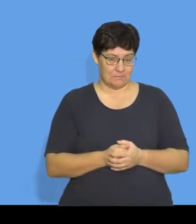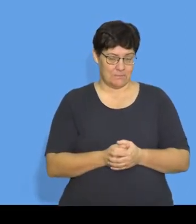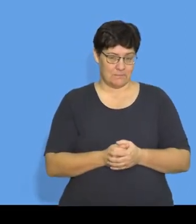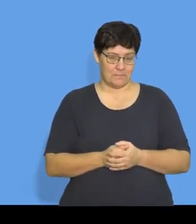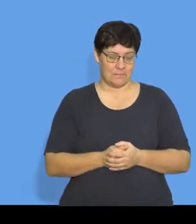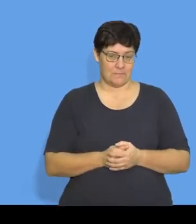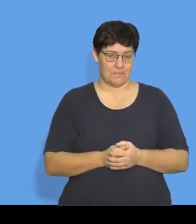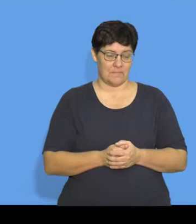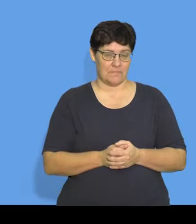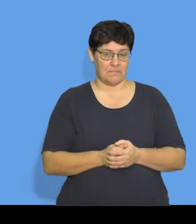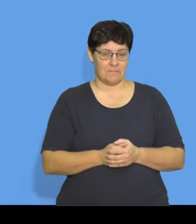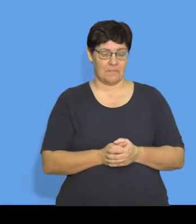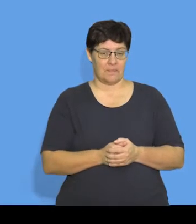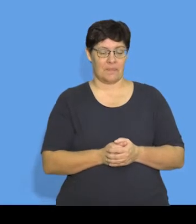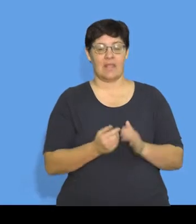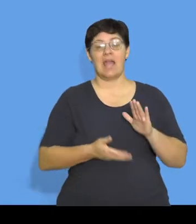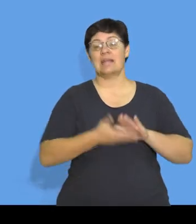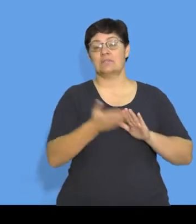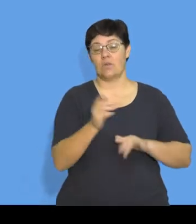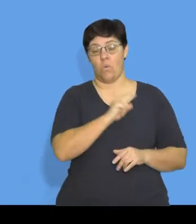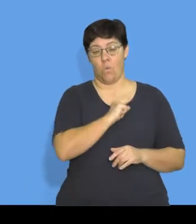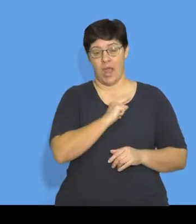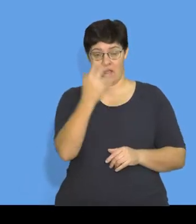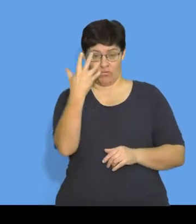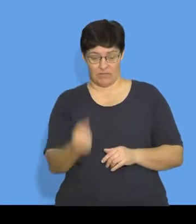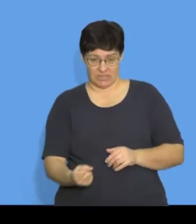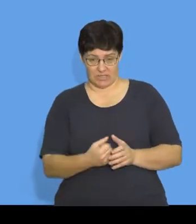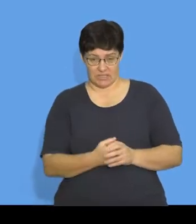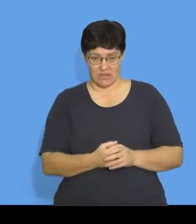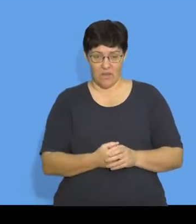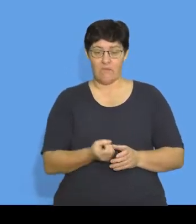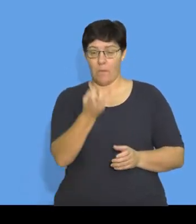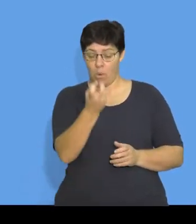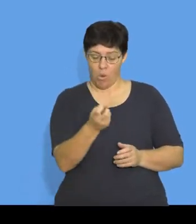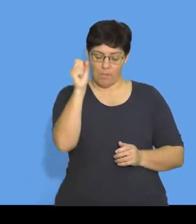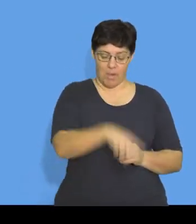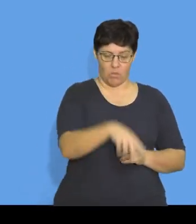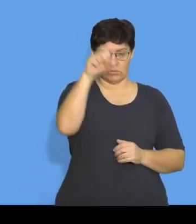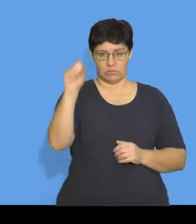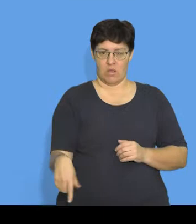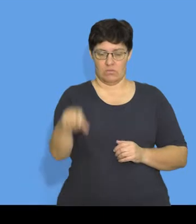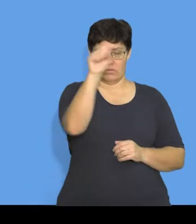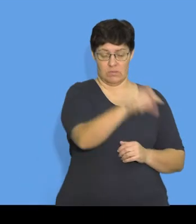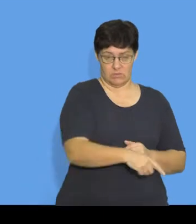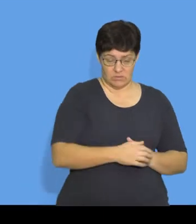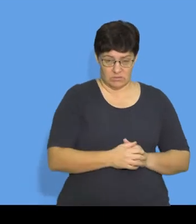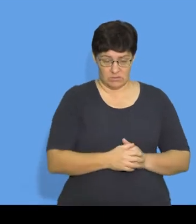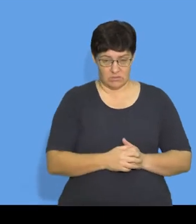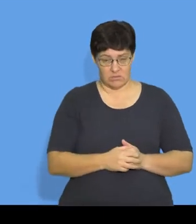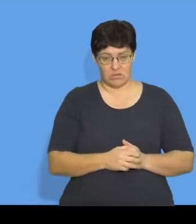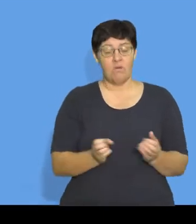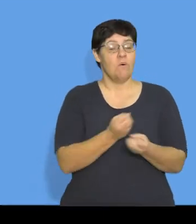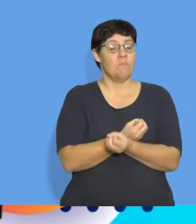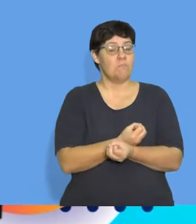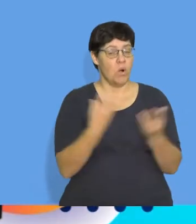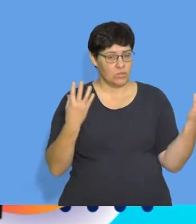So, acceleration due to gravity for a bouncing ball, okay? And most of the time, we're